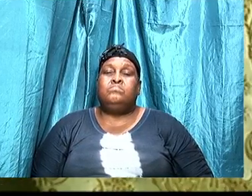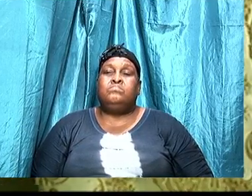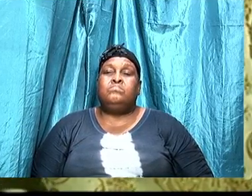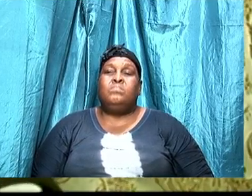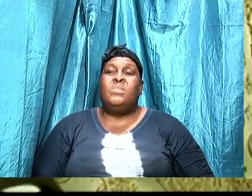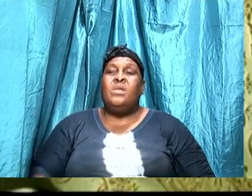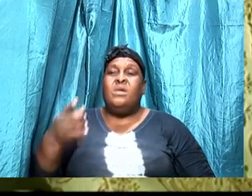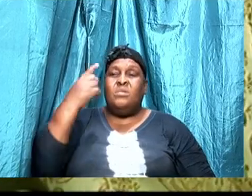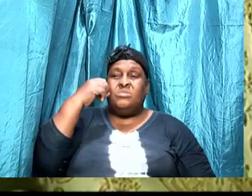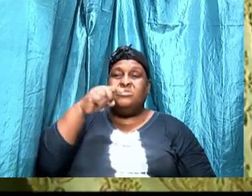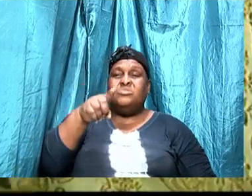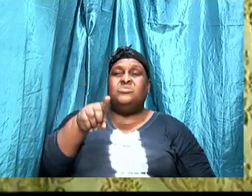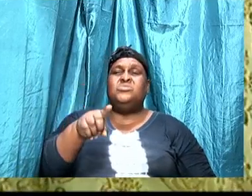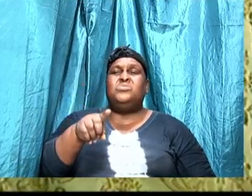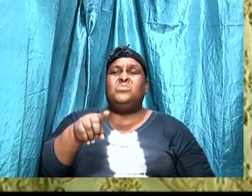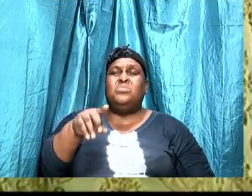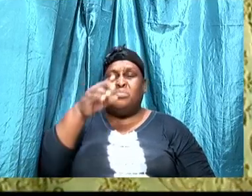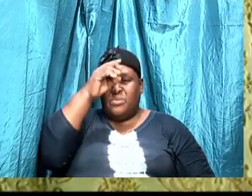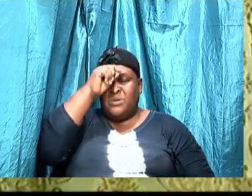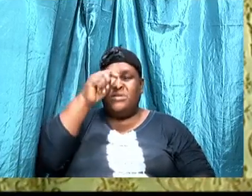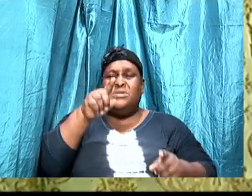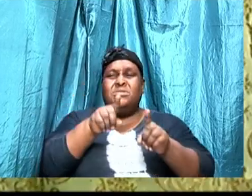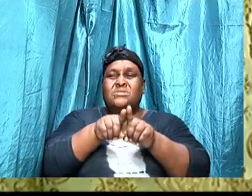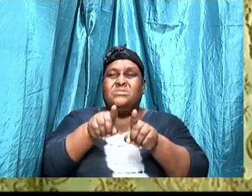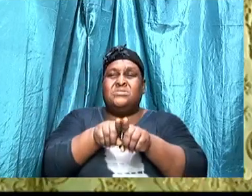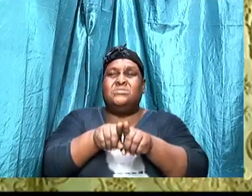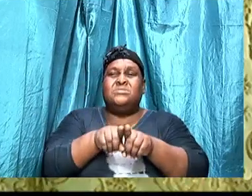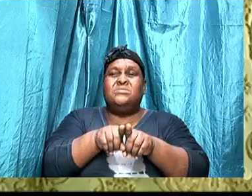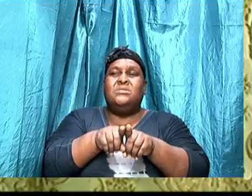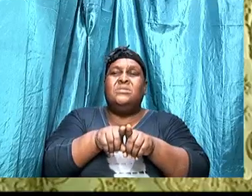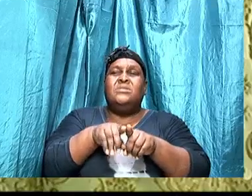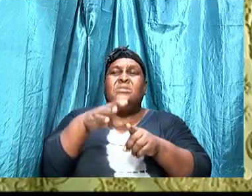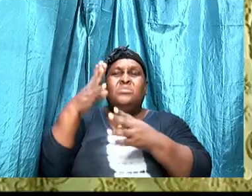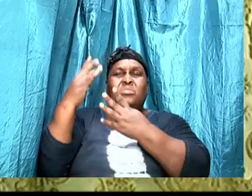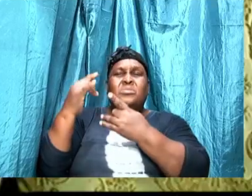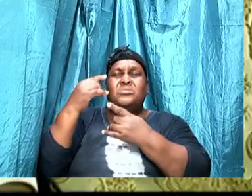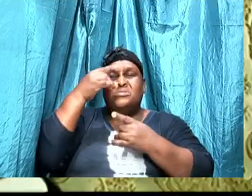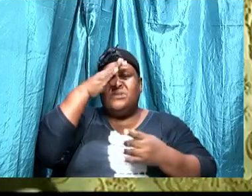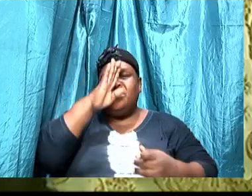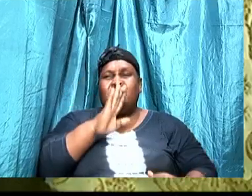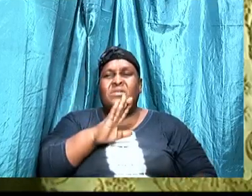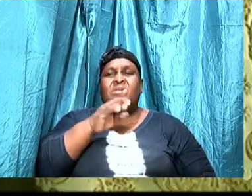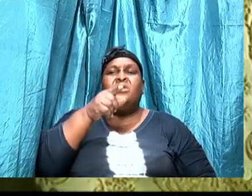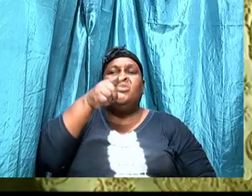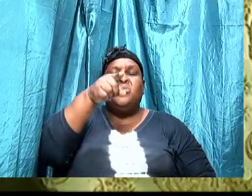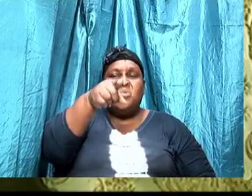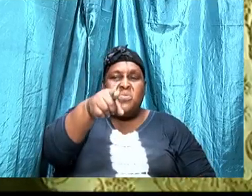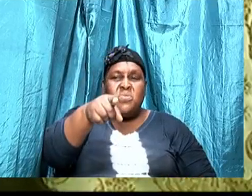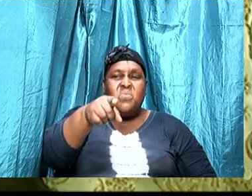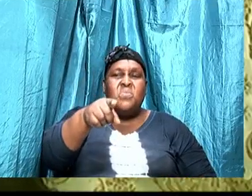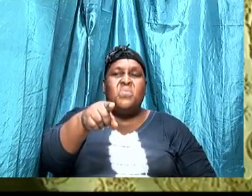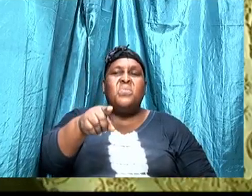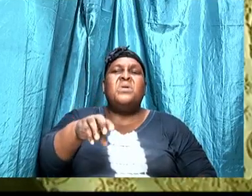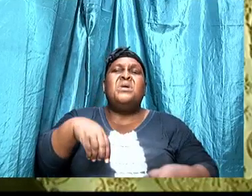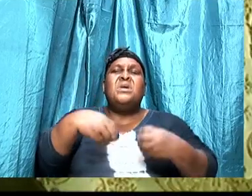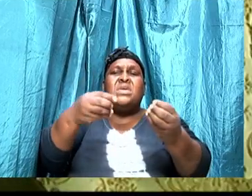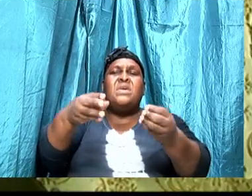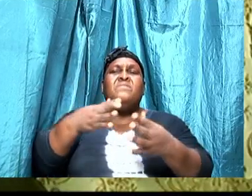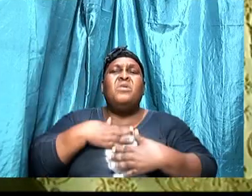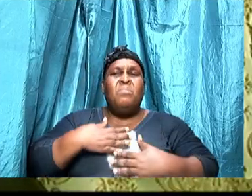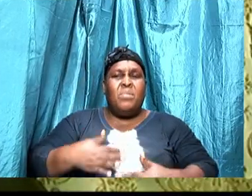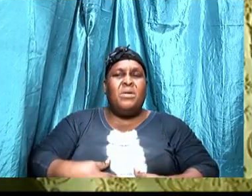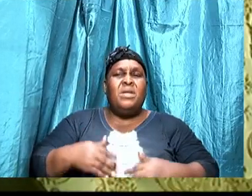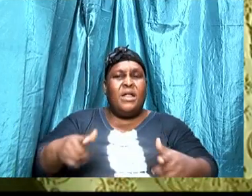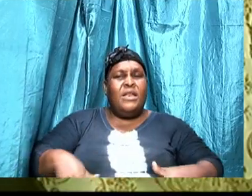He said, I beseech you, therefore, brethren, by the mercies of God, that he present